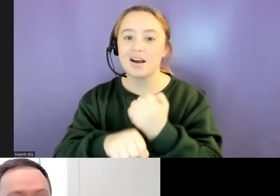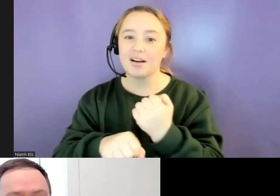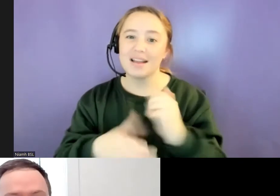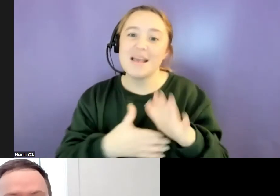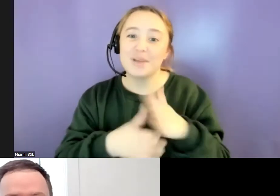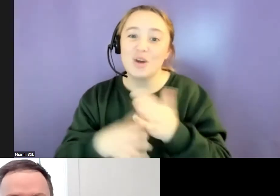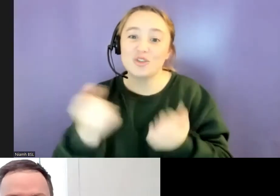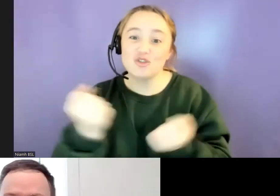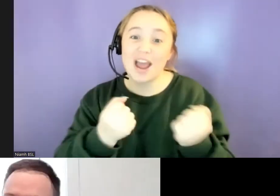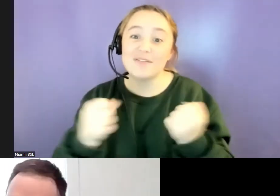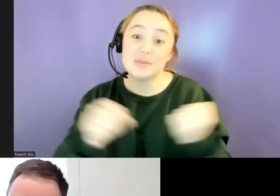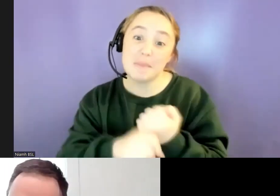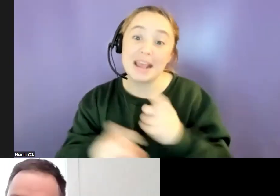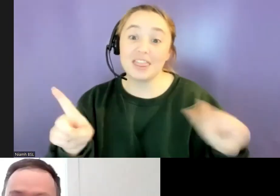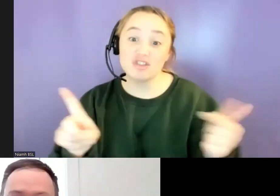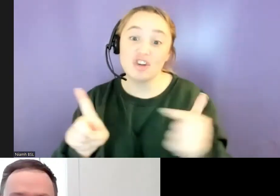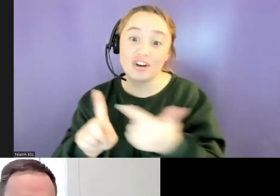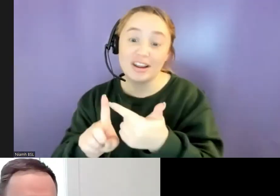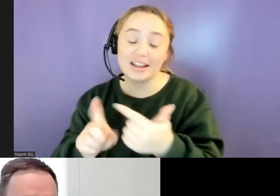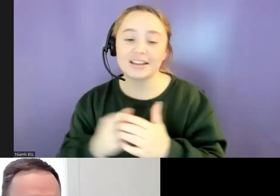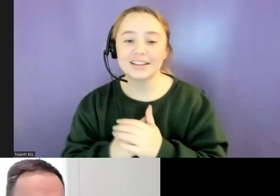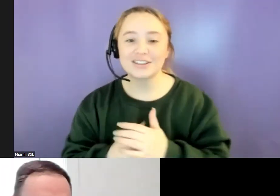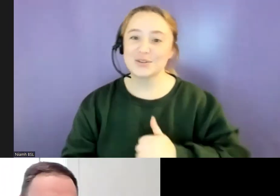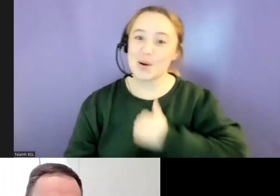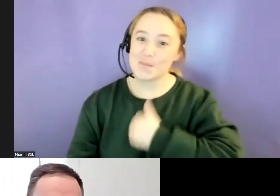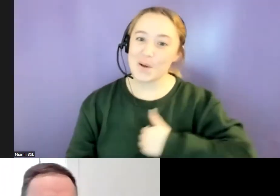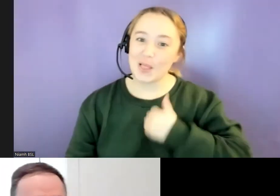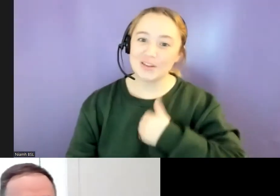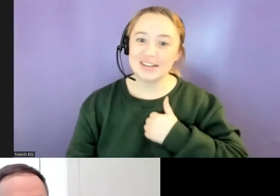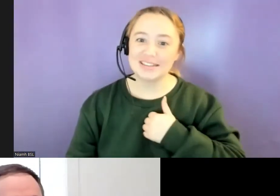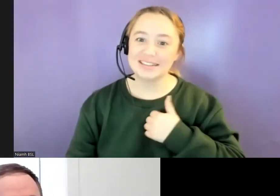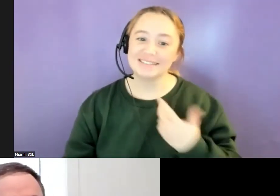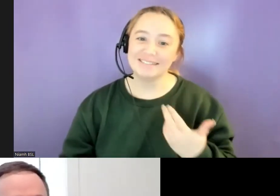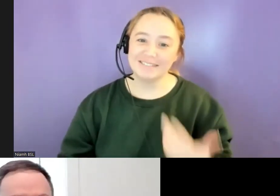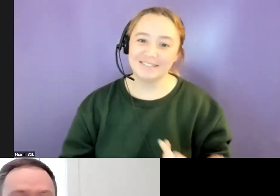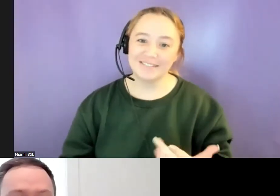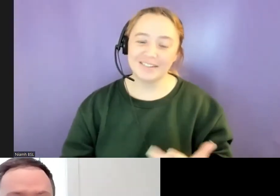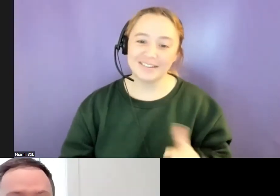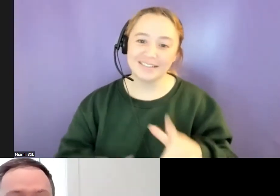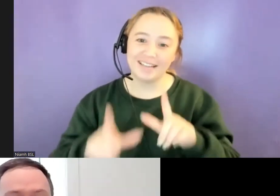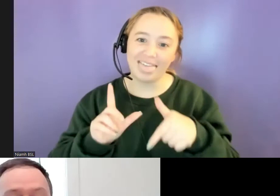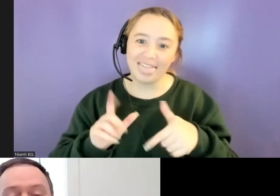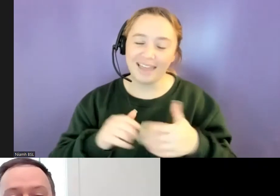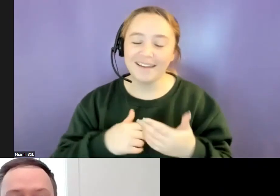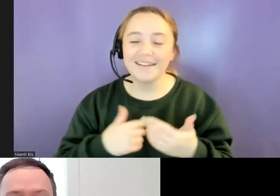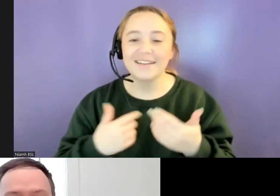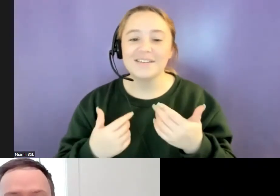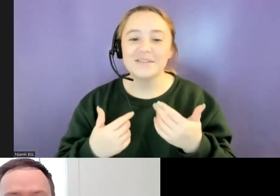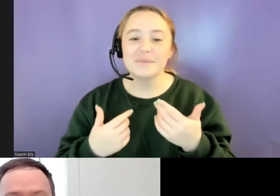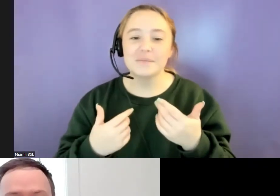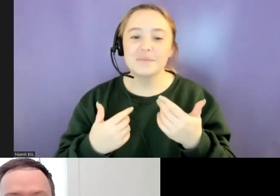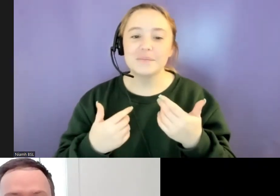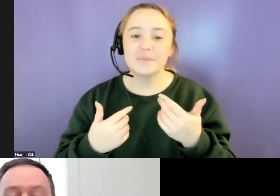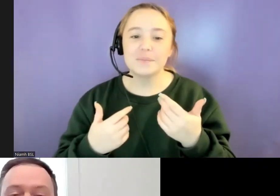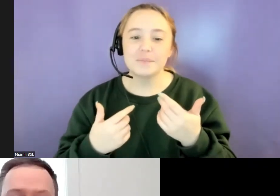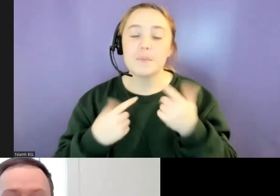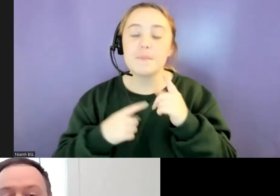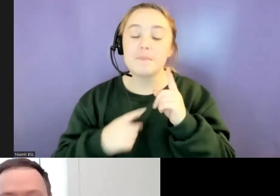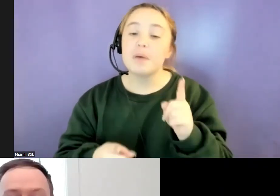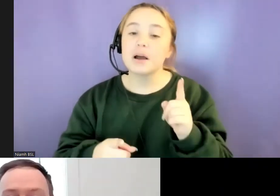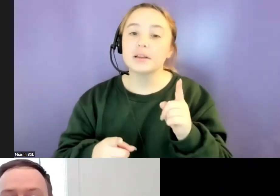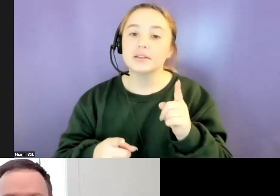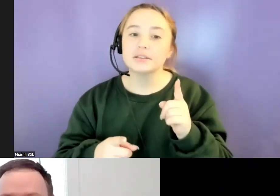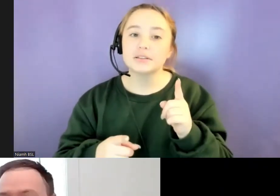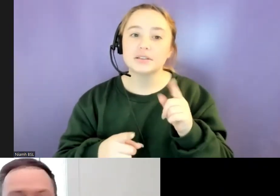the journey. Apologies for the pun, but they are very much the